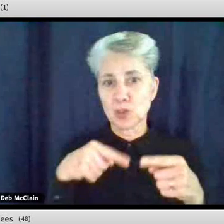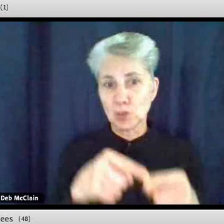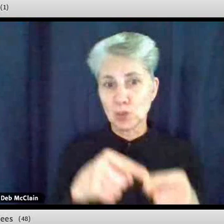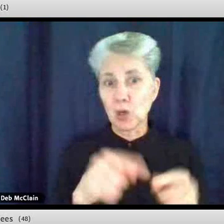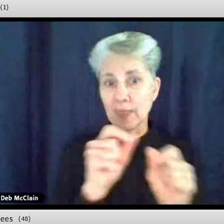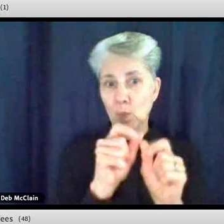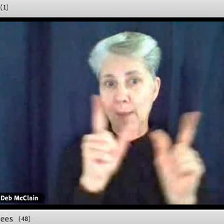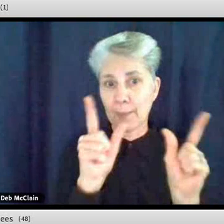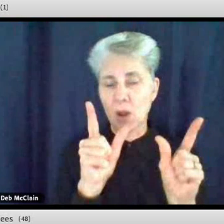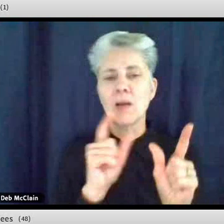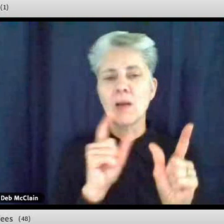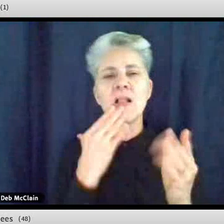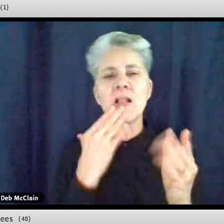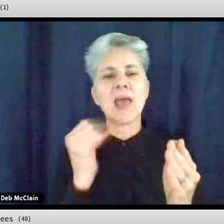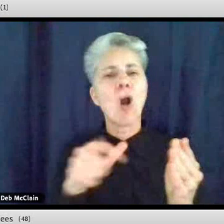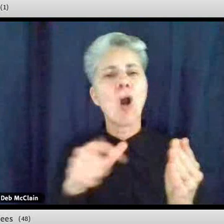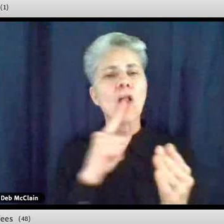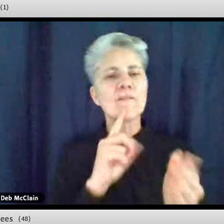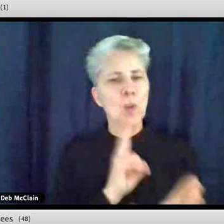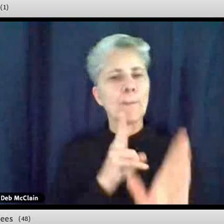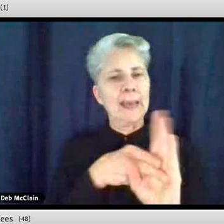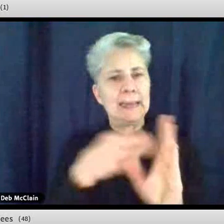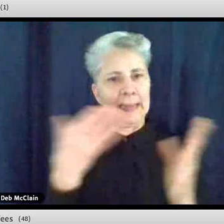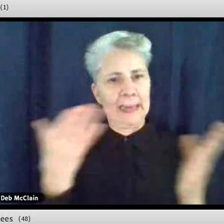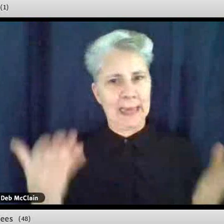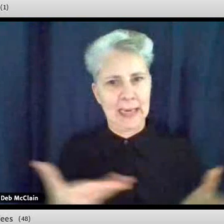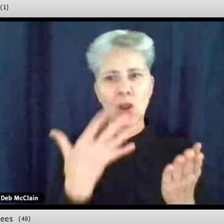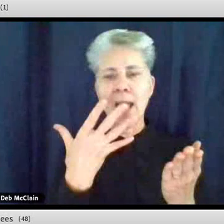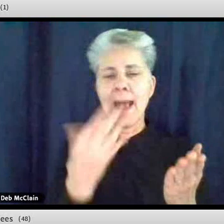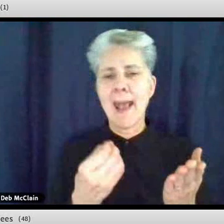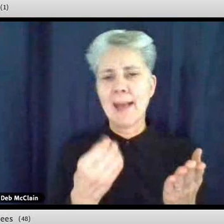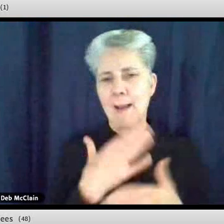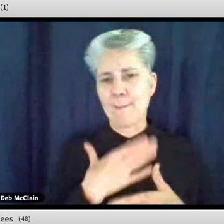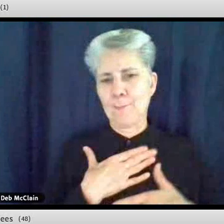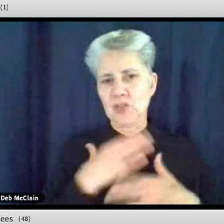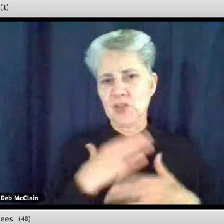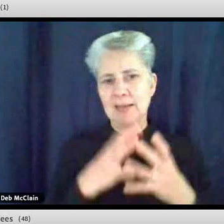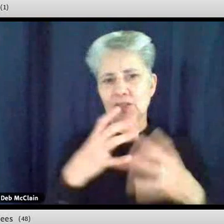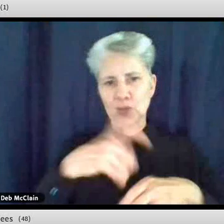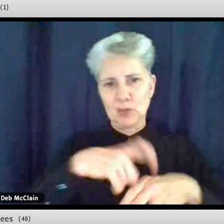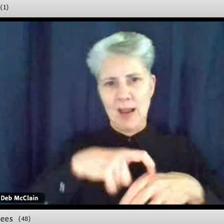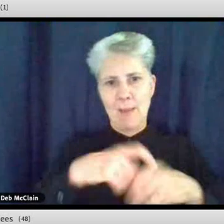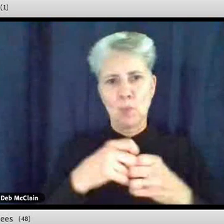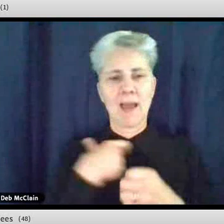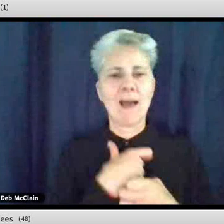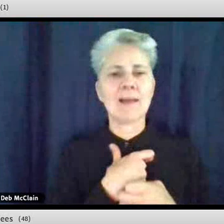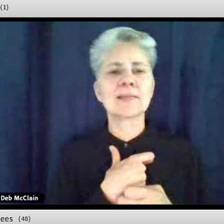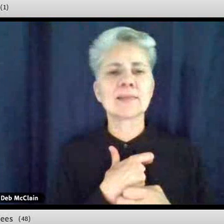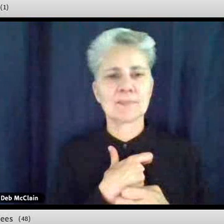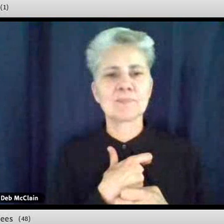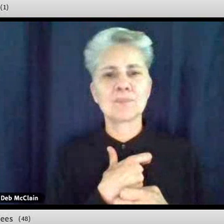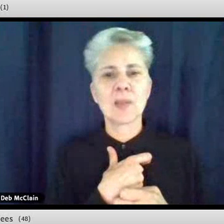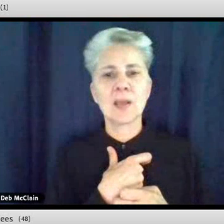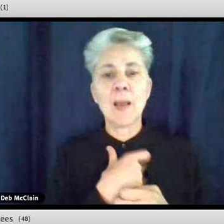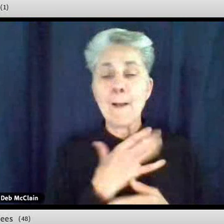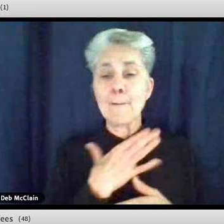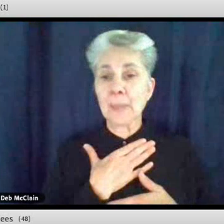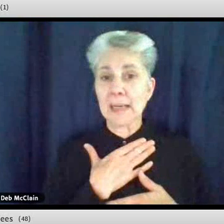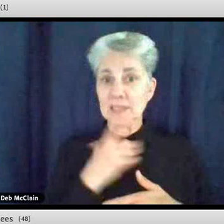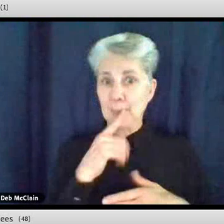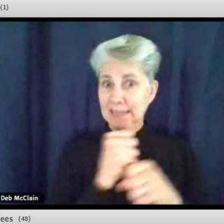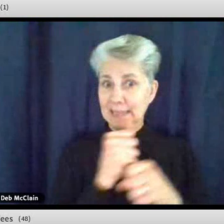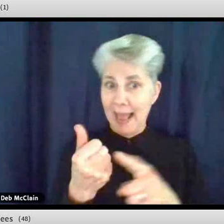of you for being here, and I appreciate you spending your time with us. I want you to please be safe, and I want you to enjoy the rest of